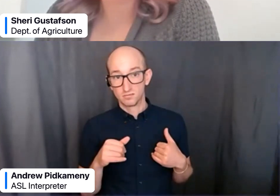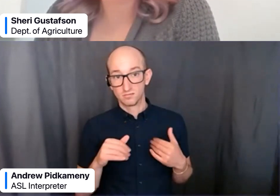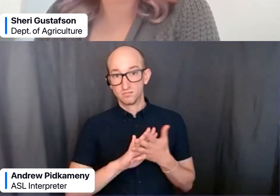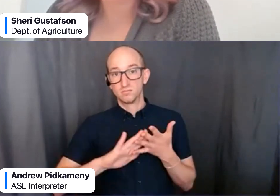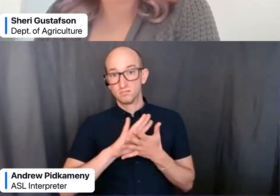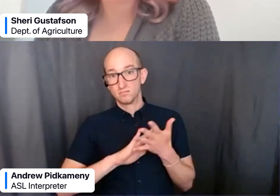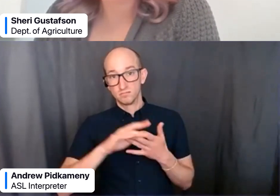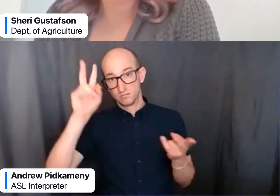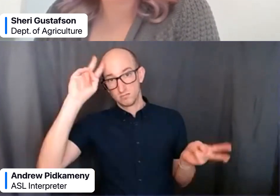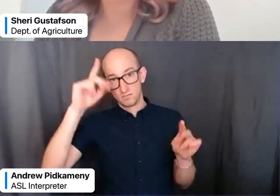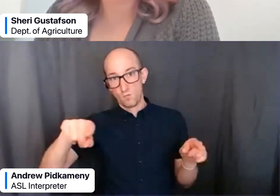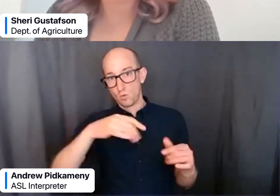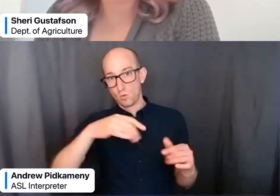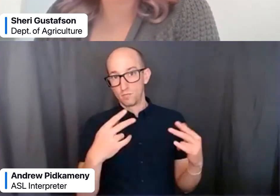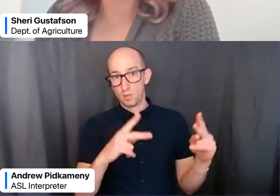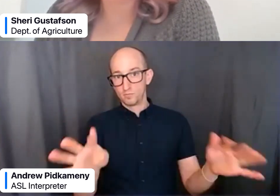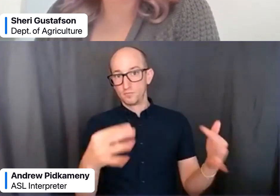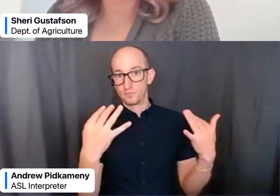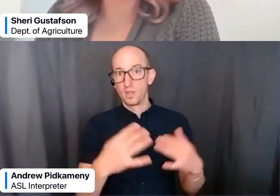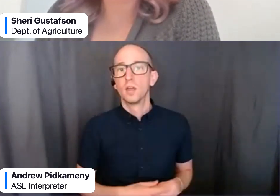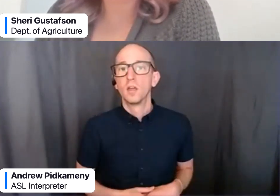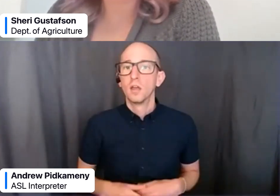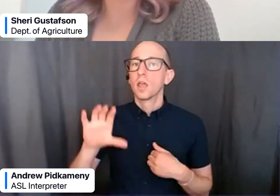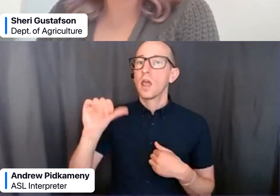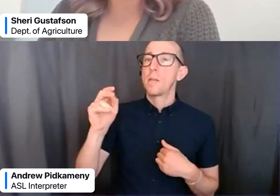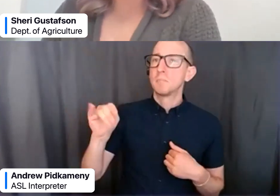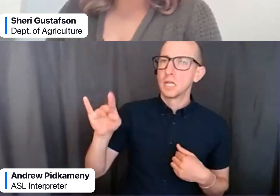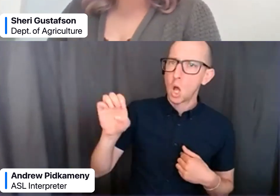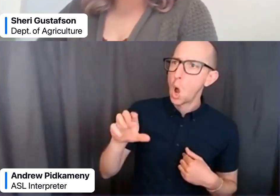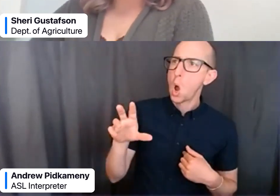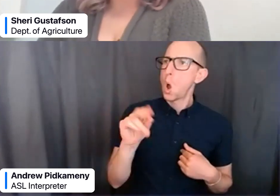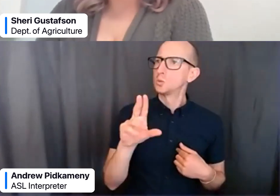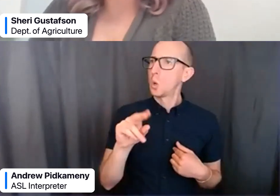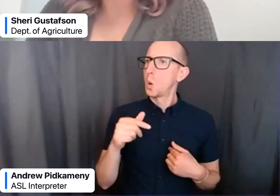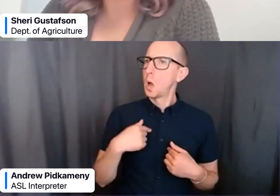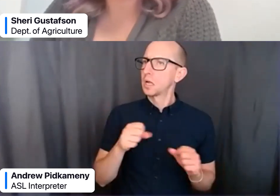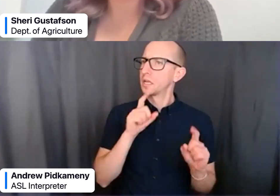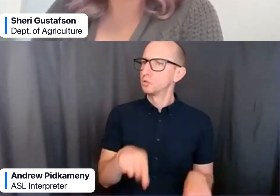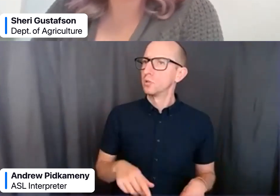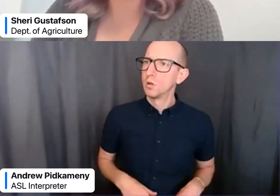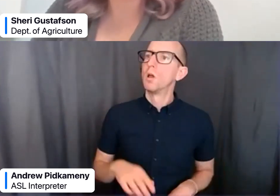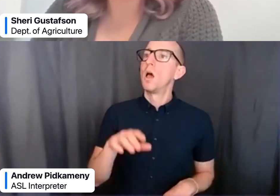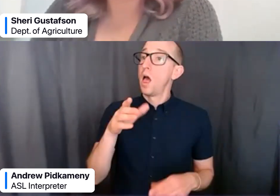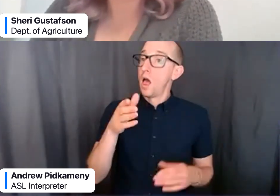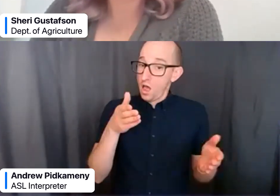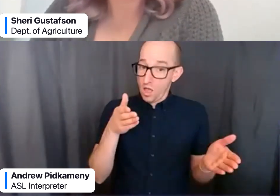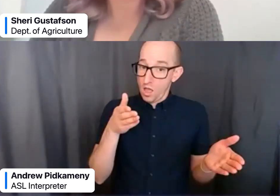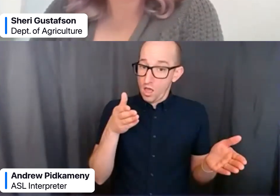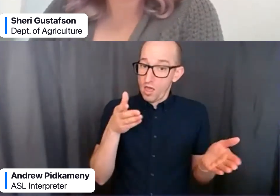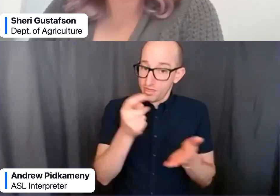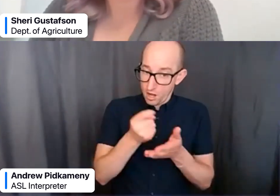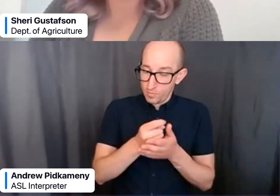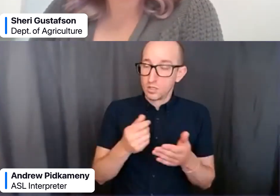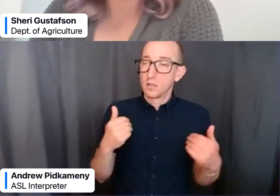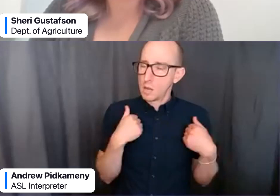of animal that's gone through a specific approval process to be allowed. I'm assuming that it has. If you're just